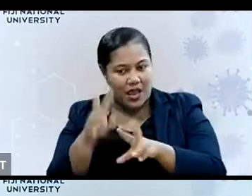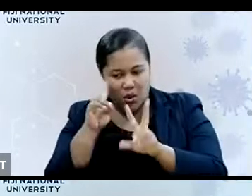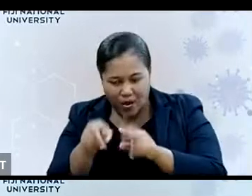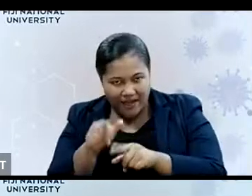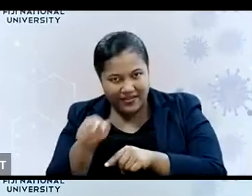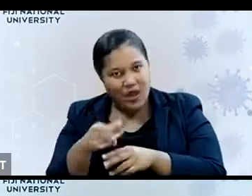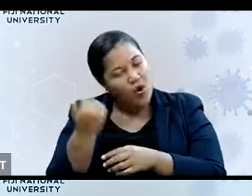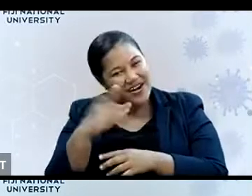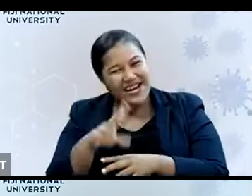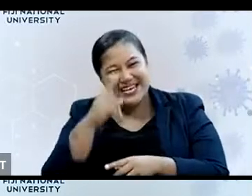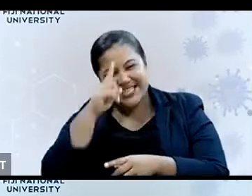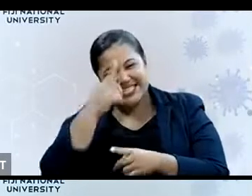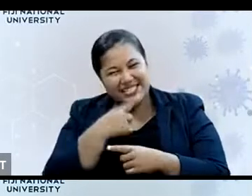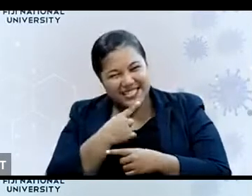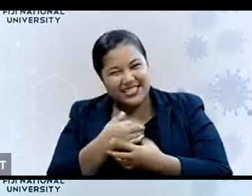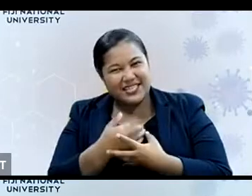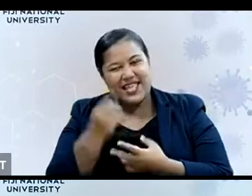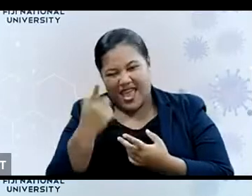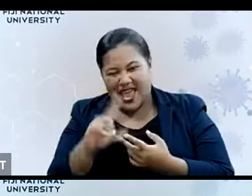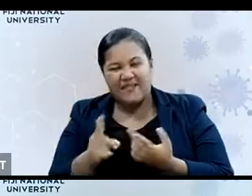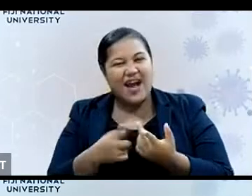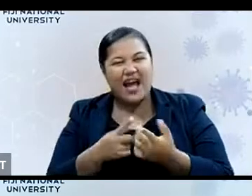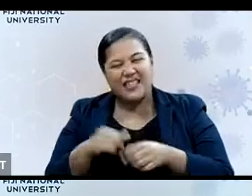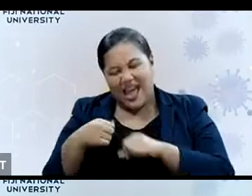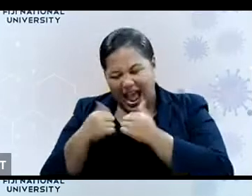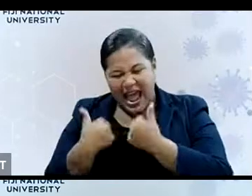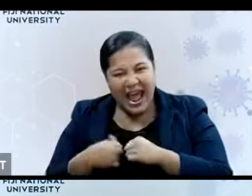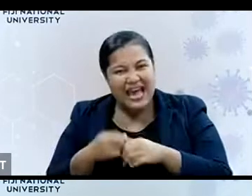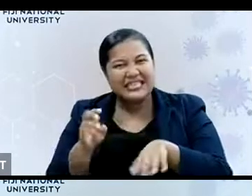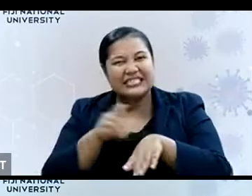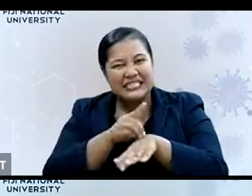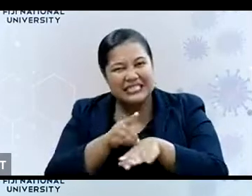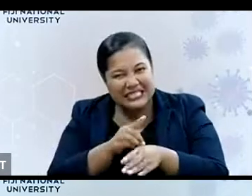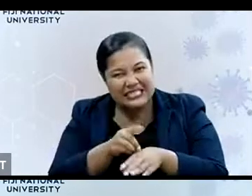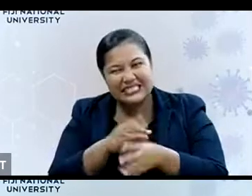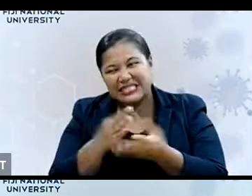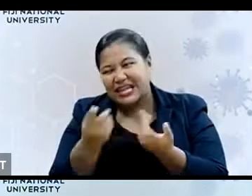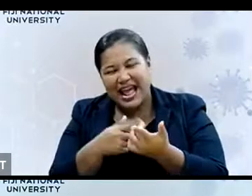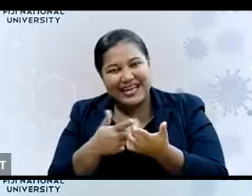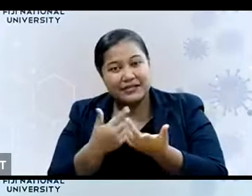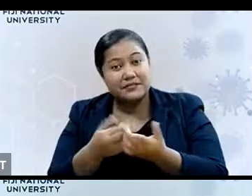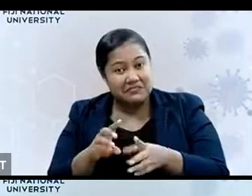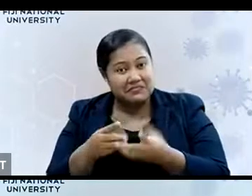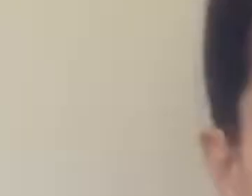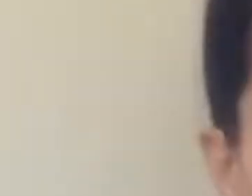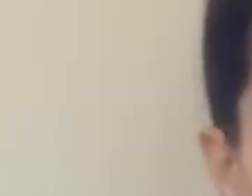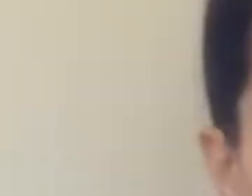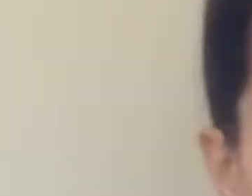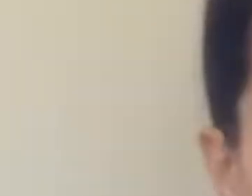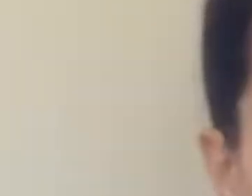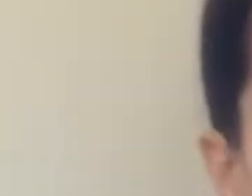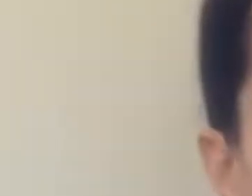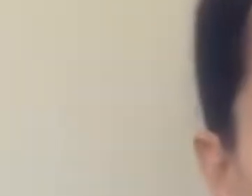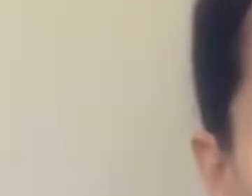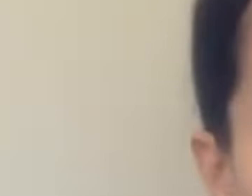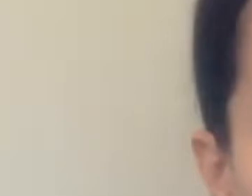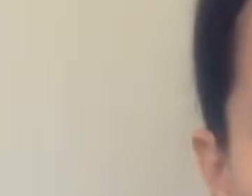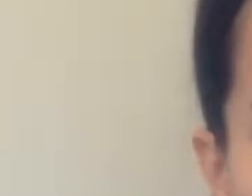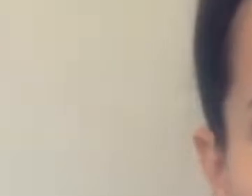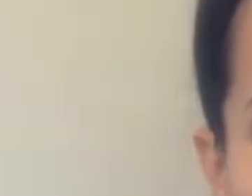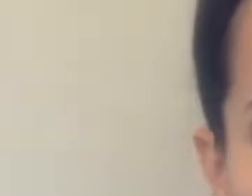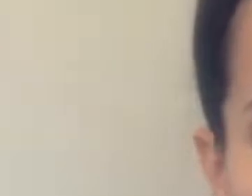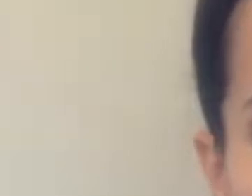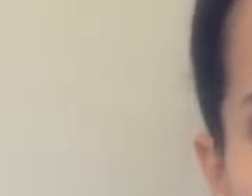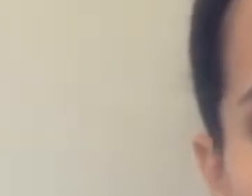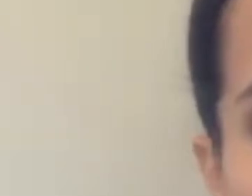They have long-standing chronic conditions that they're admitted for. And because there was an outbreak in the hospital, they also tested